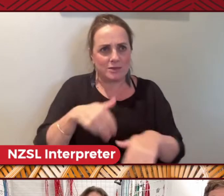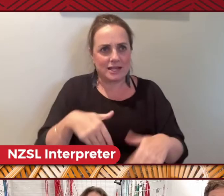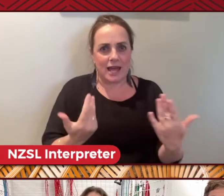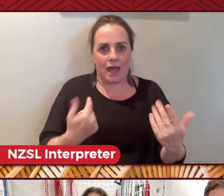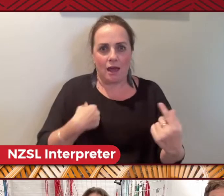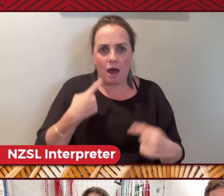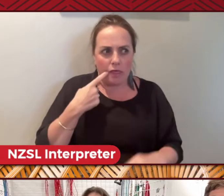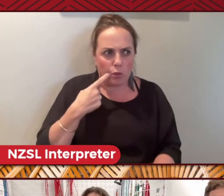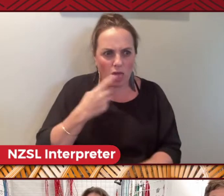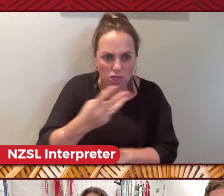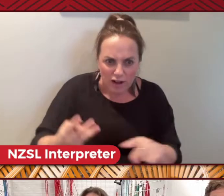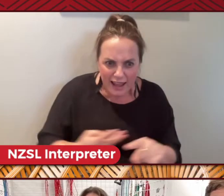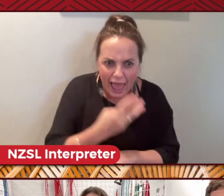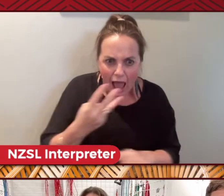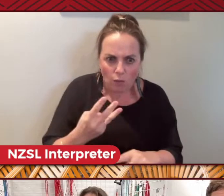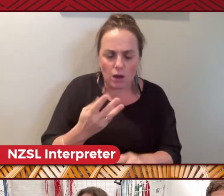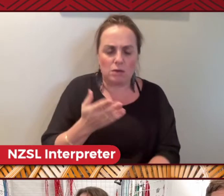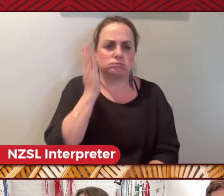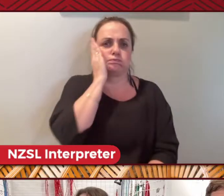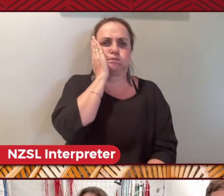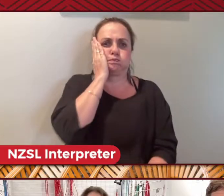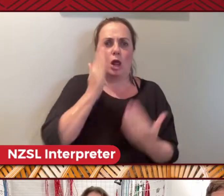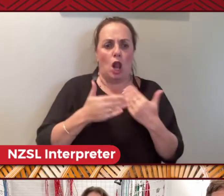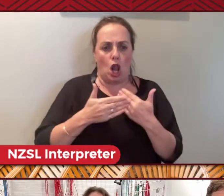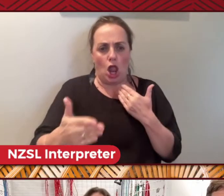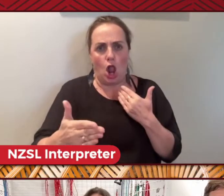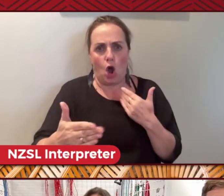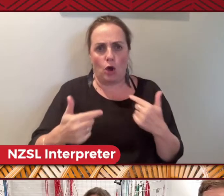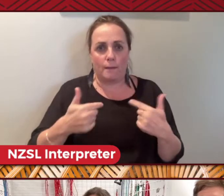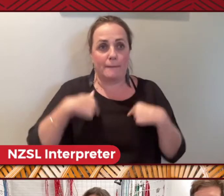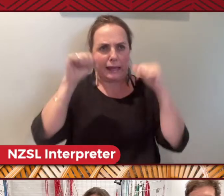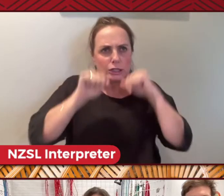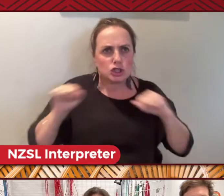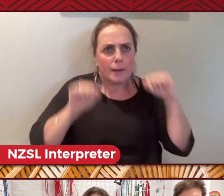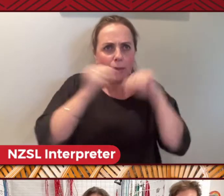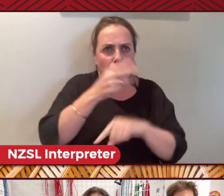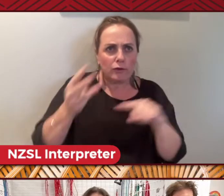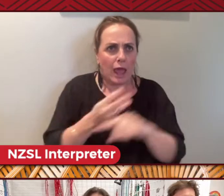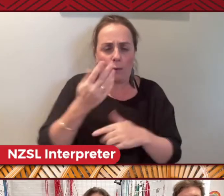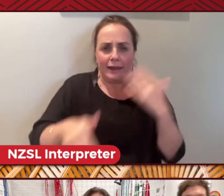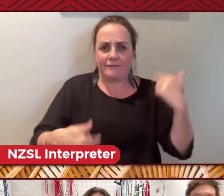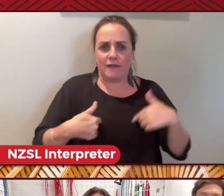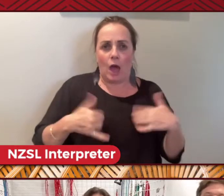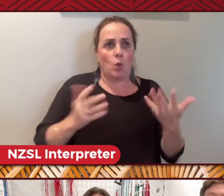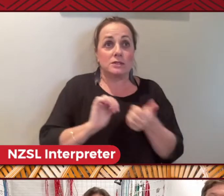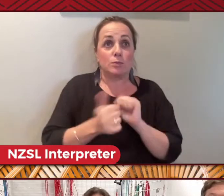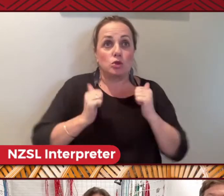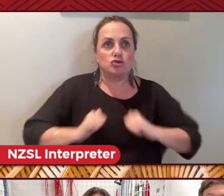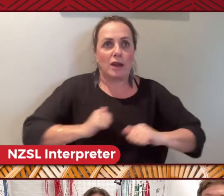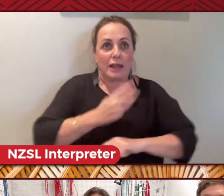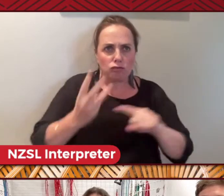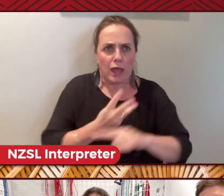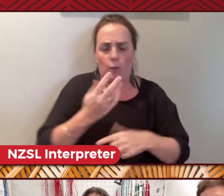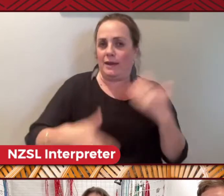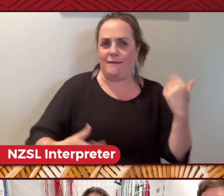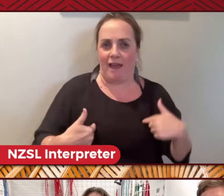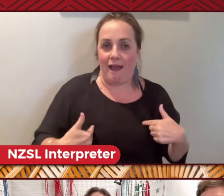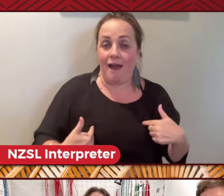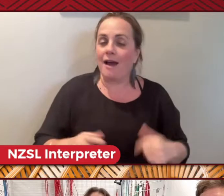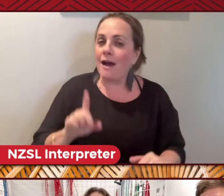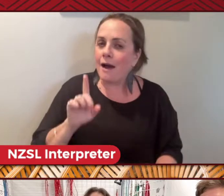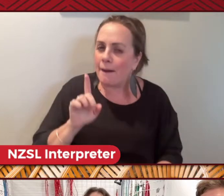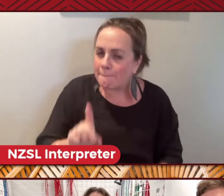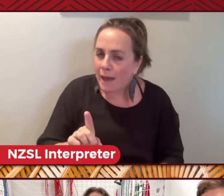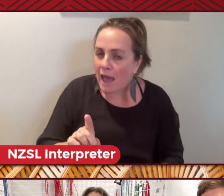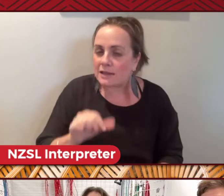do a session that long with, you know, myself in the gym or even a sports training session. But it was pointed out to me, when you